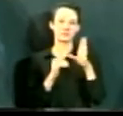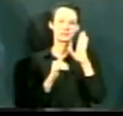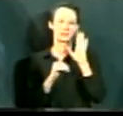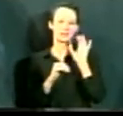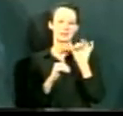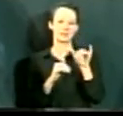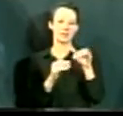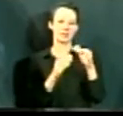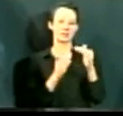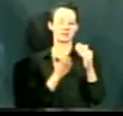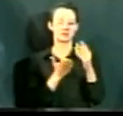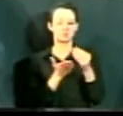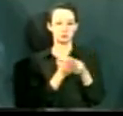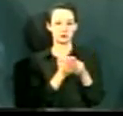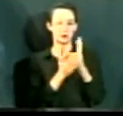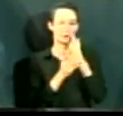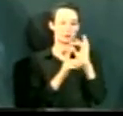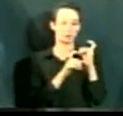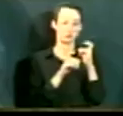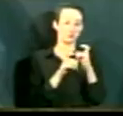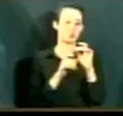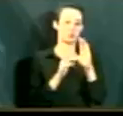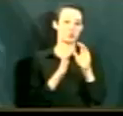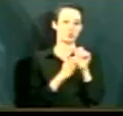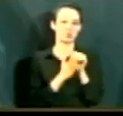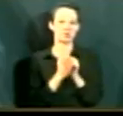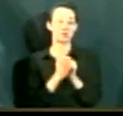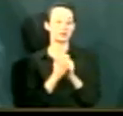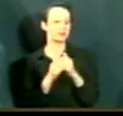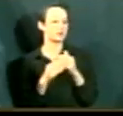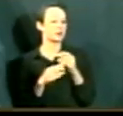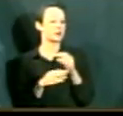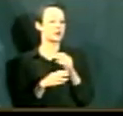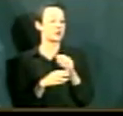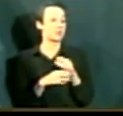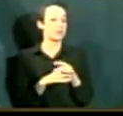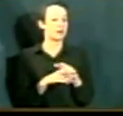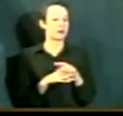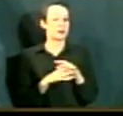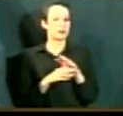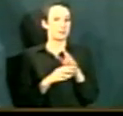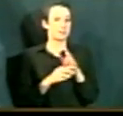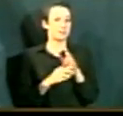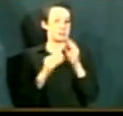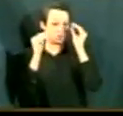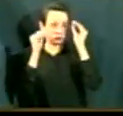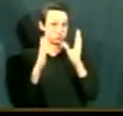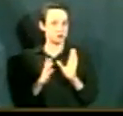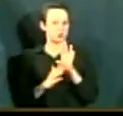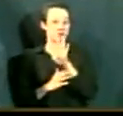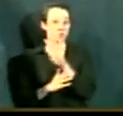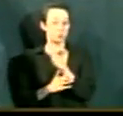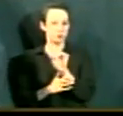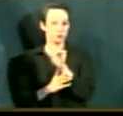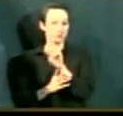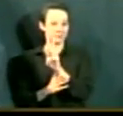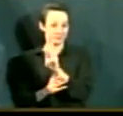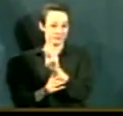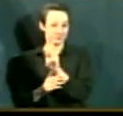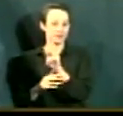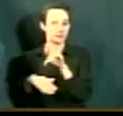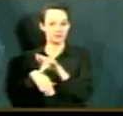account. And that is something available to our teachers through the 401 That's pay correct. that is not available